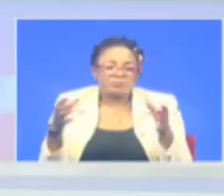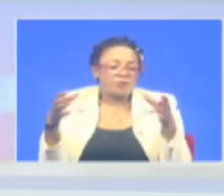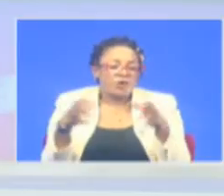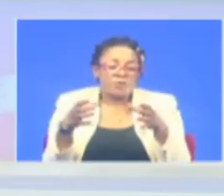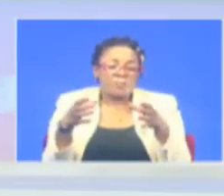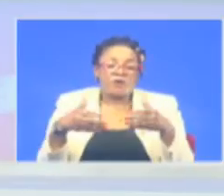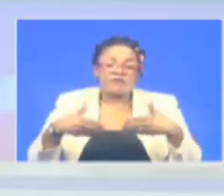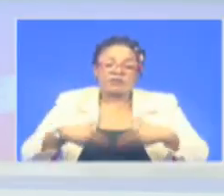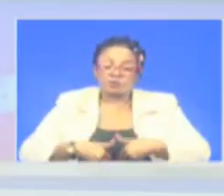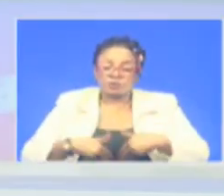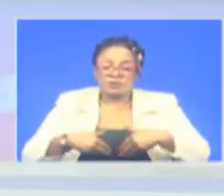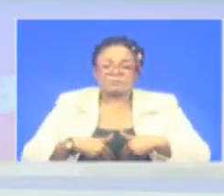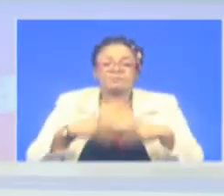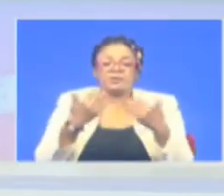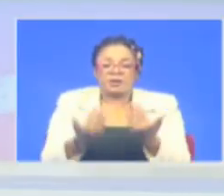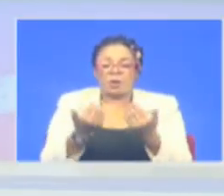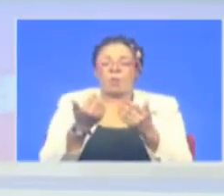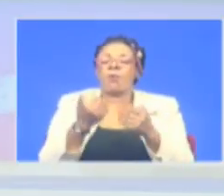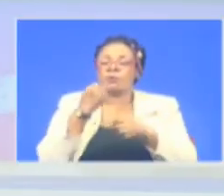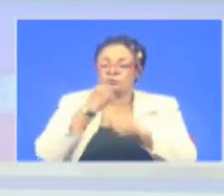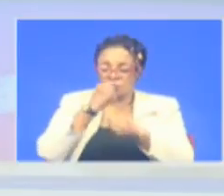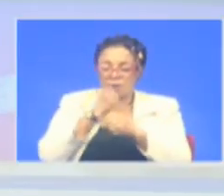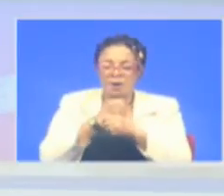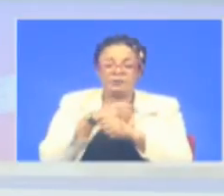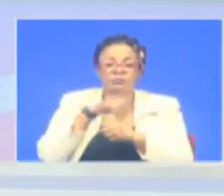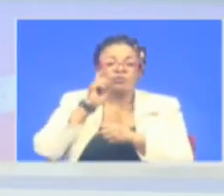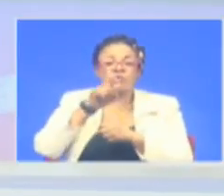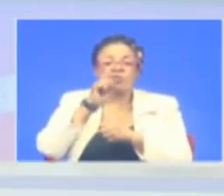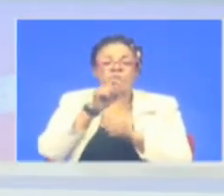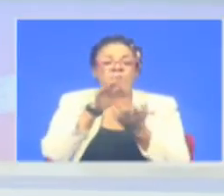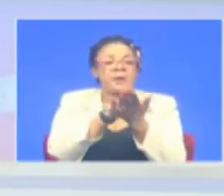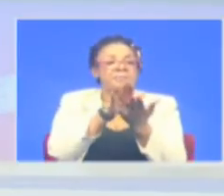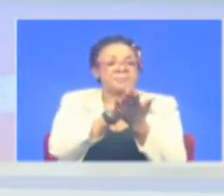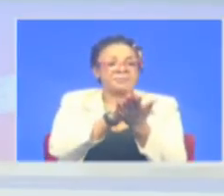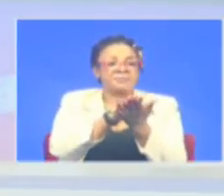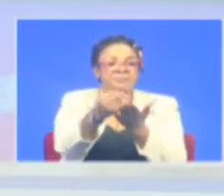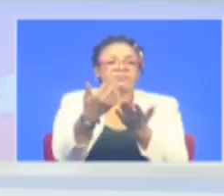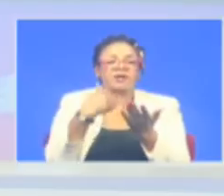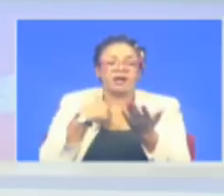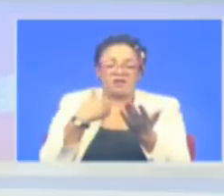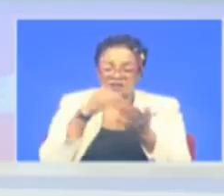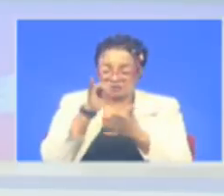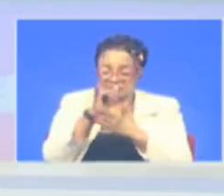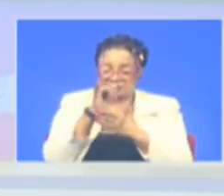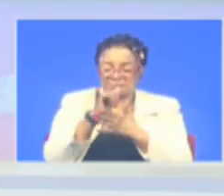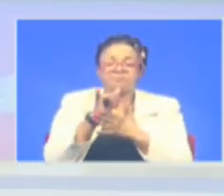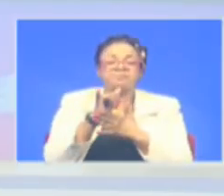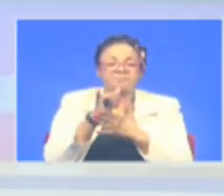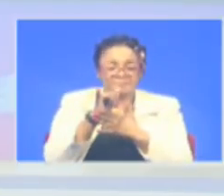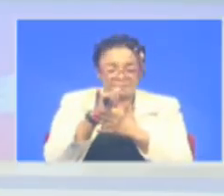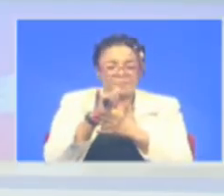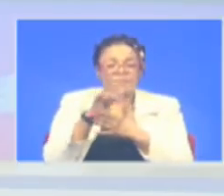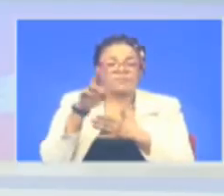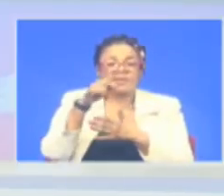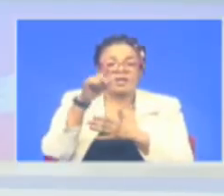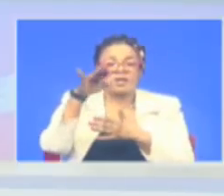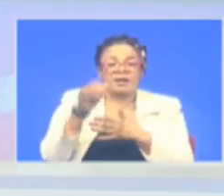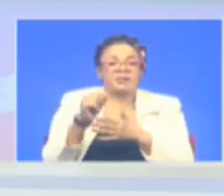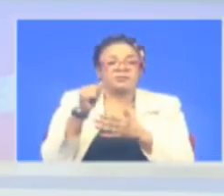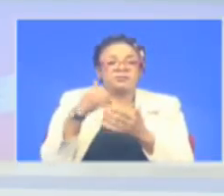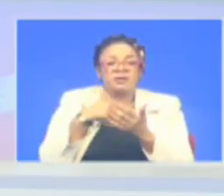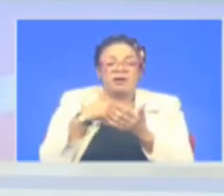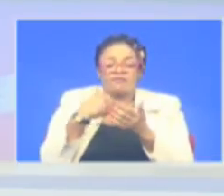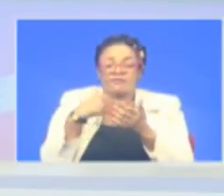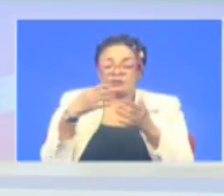turned out to be just that goose that lay the golden egg. Gina Kirori spent the day with the group from Kiambu,